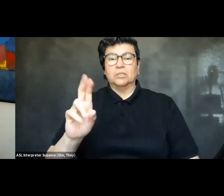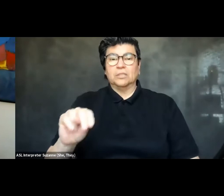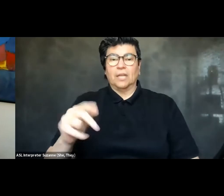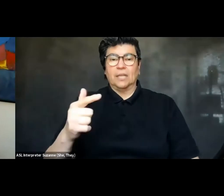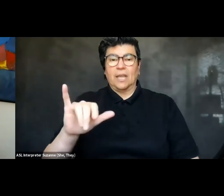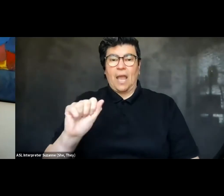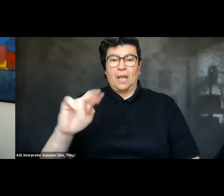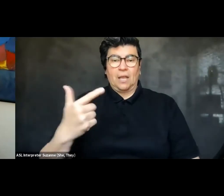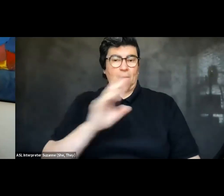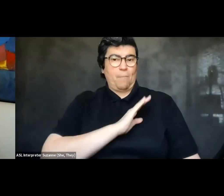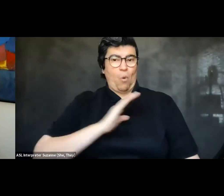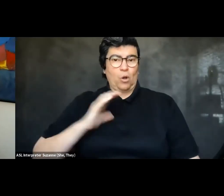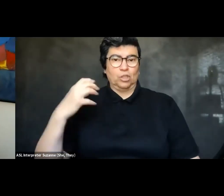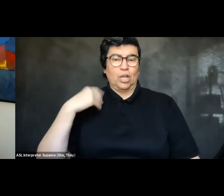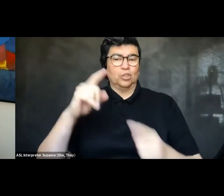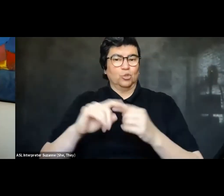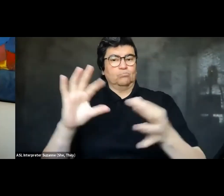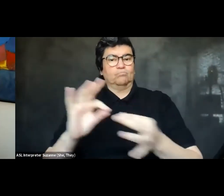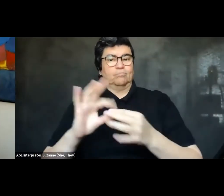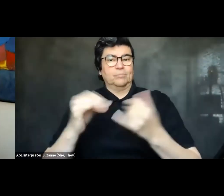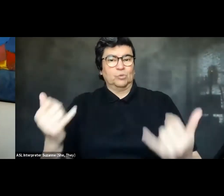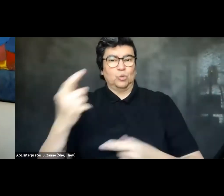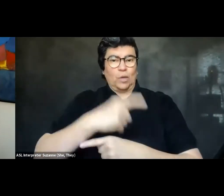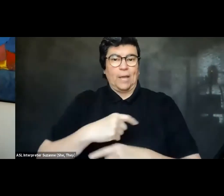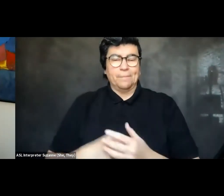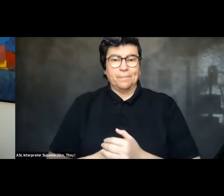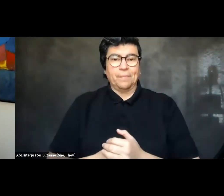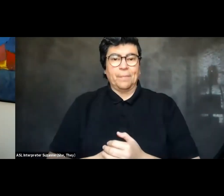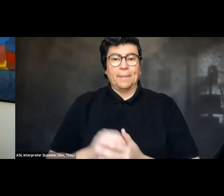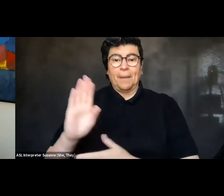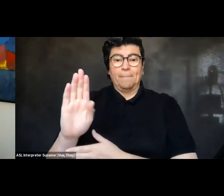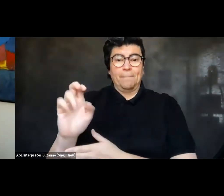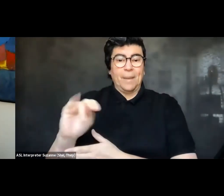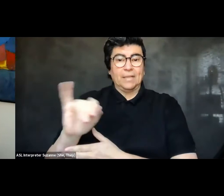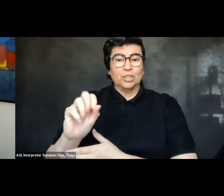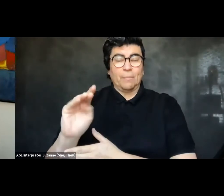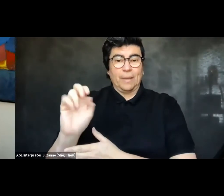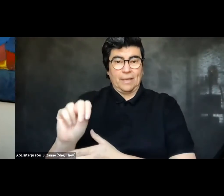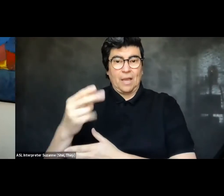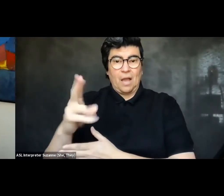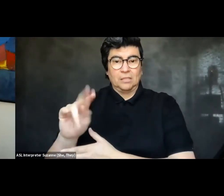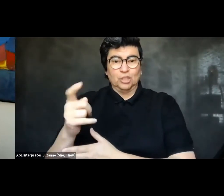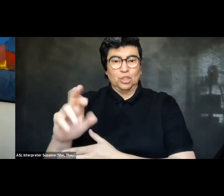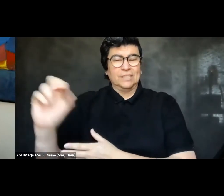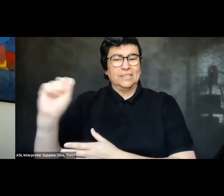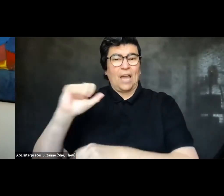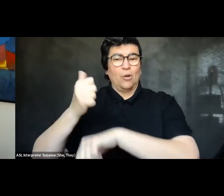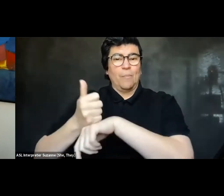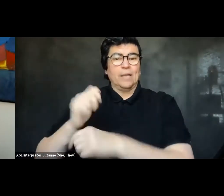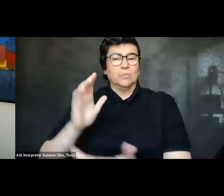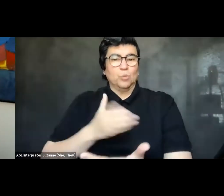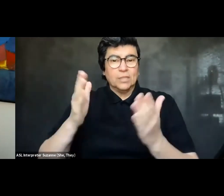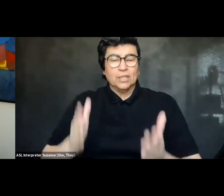ArtsFund's board chair, to frame today's conversation. Benjamin Hunter is a Seattle-based musician,